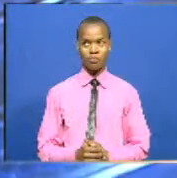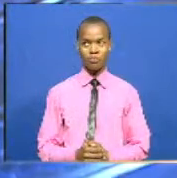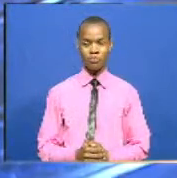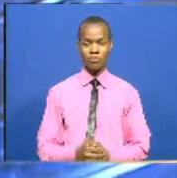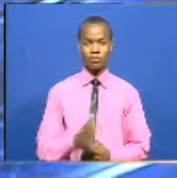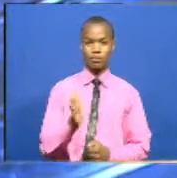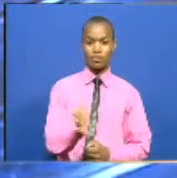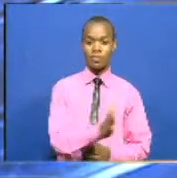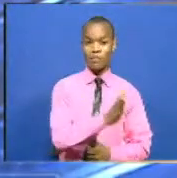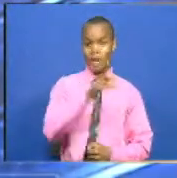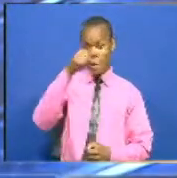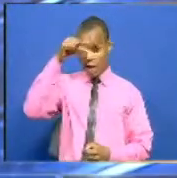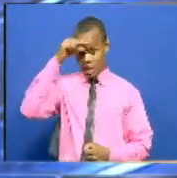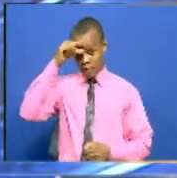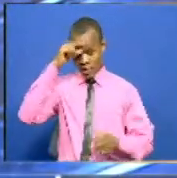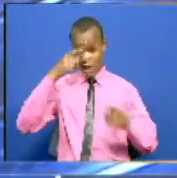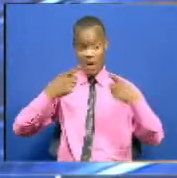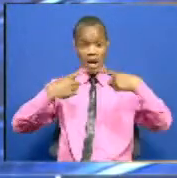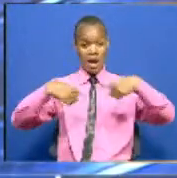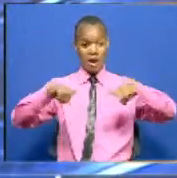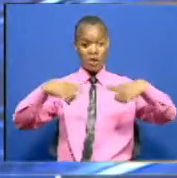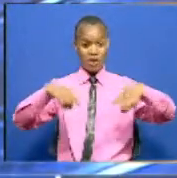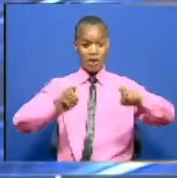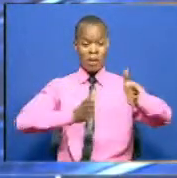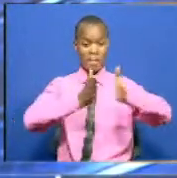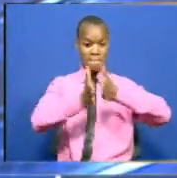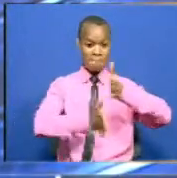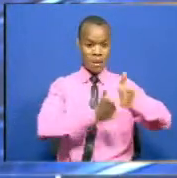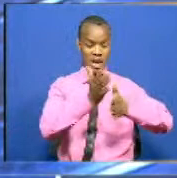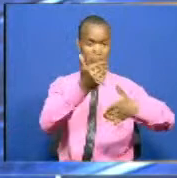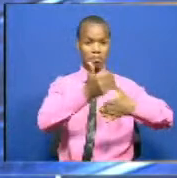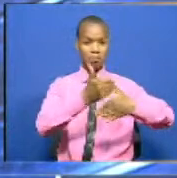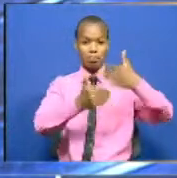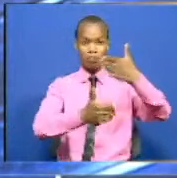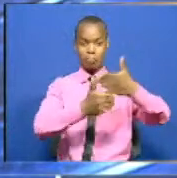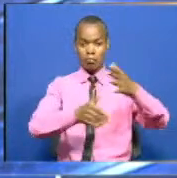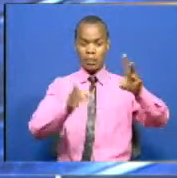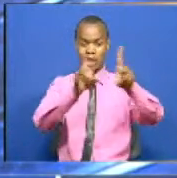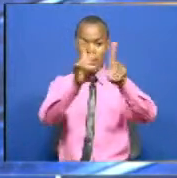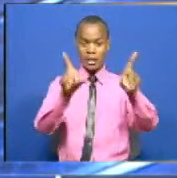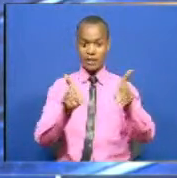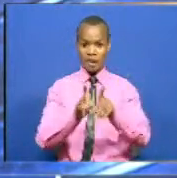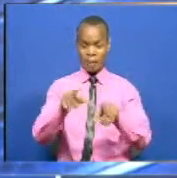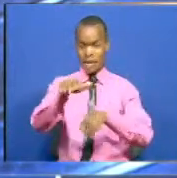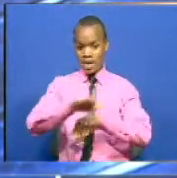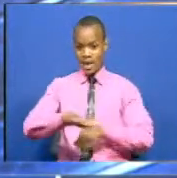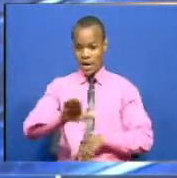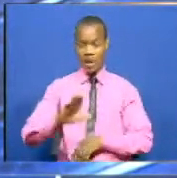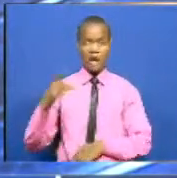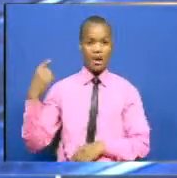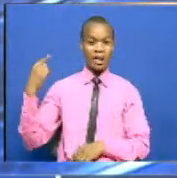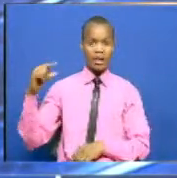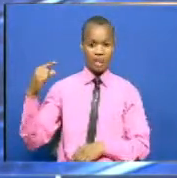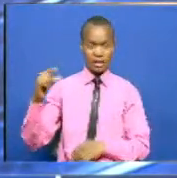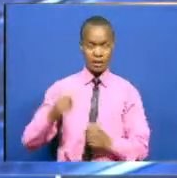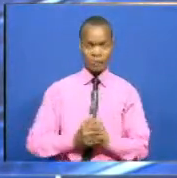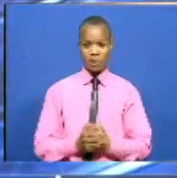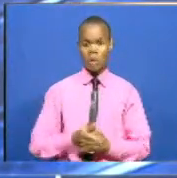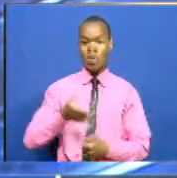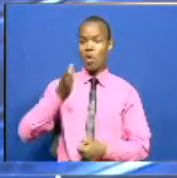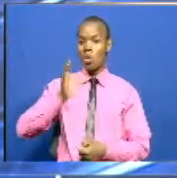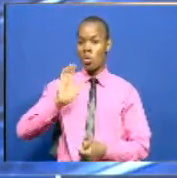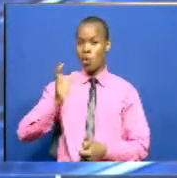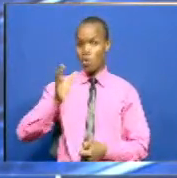The government has announced plans to build several new dams in the drought-prone areas within Garissa County. Water and